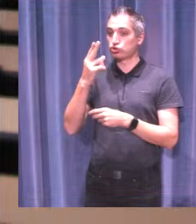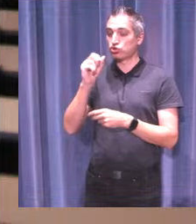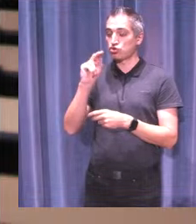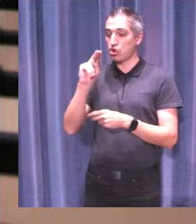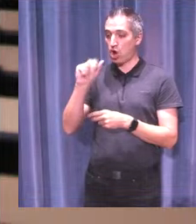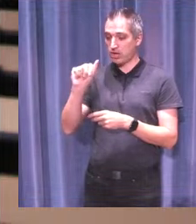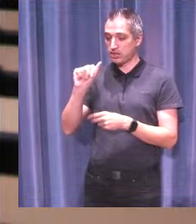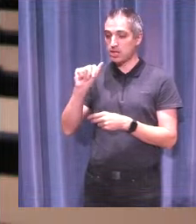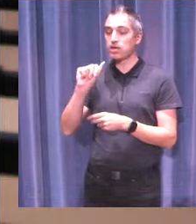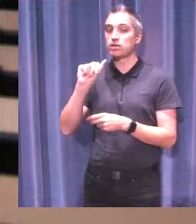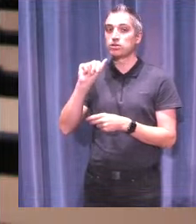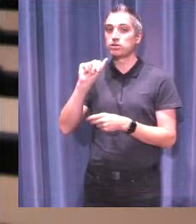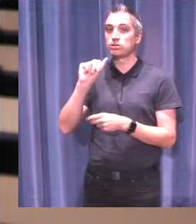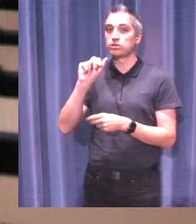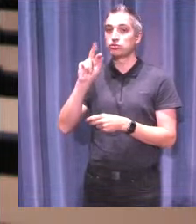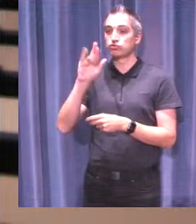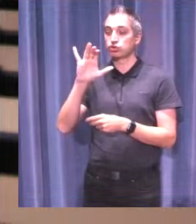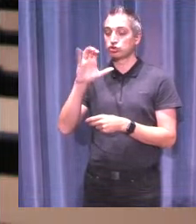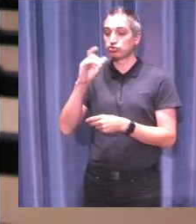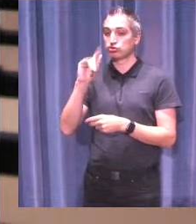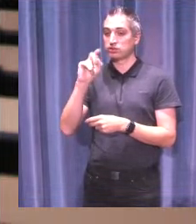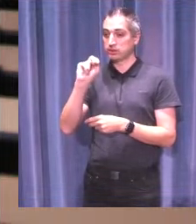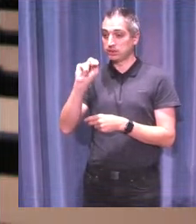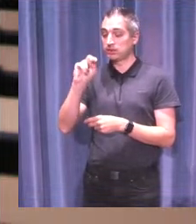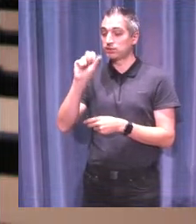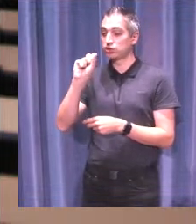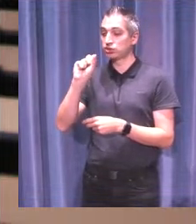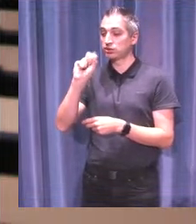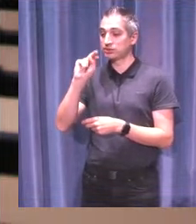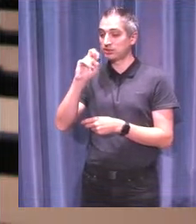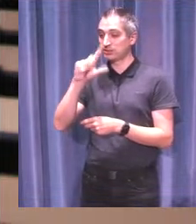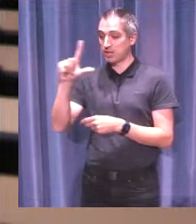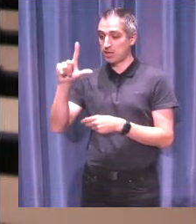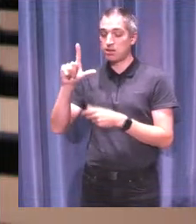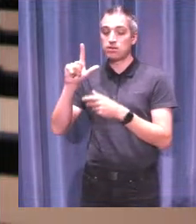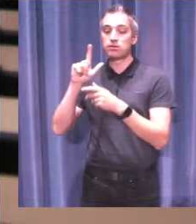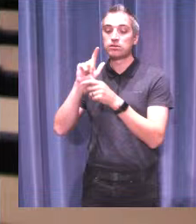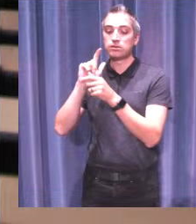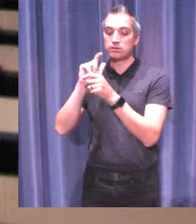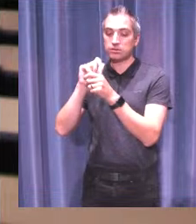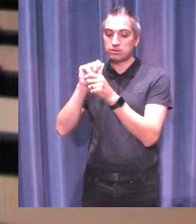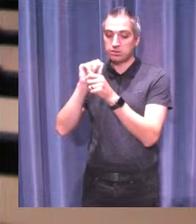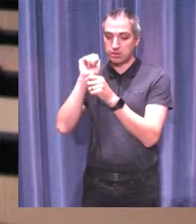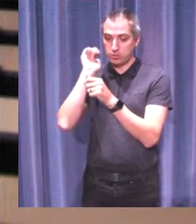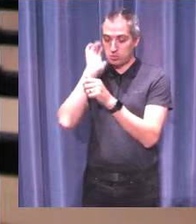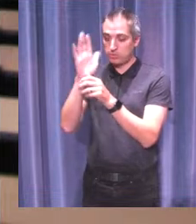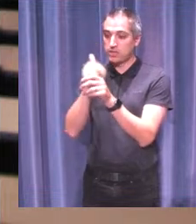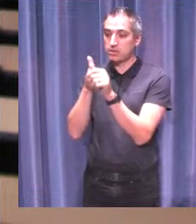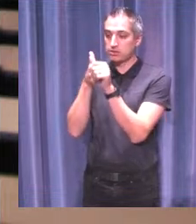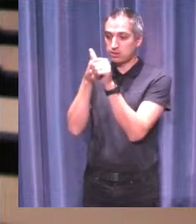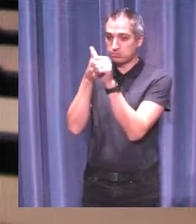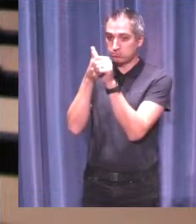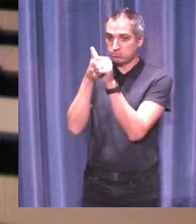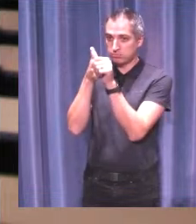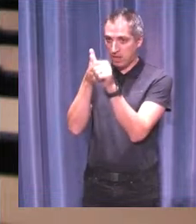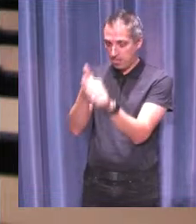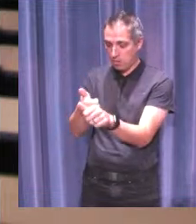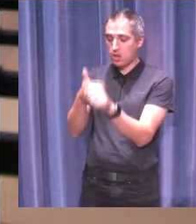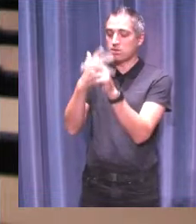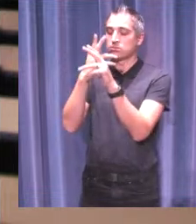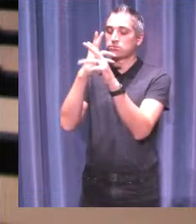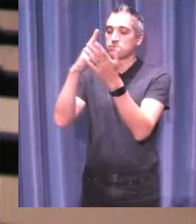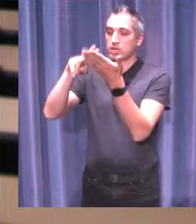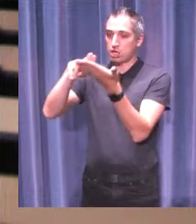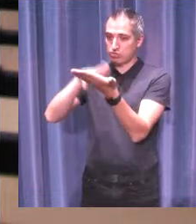Would you like that to, Subject to negotiations of contract for employment. it'd be similar to that? And I believe it was Trustee Couch